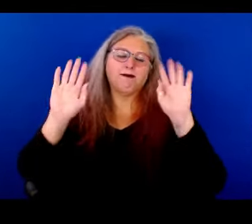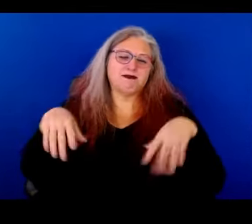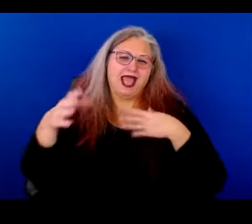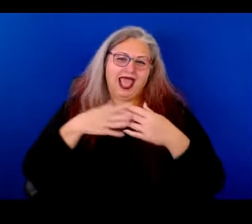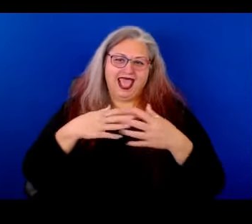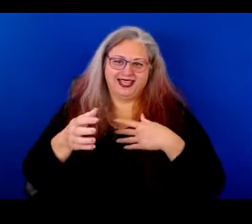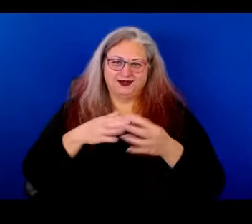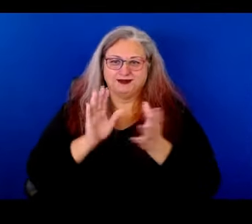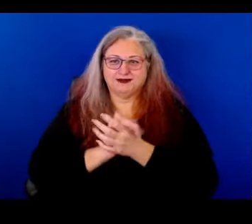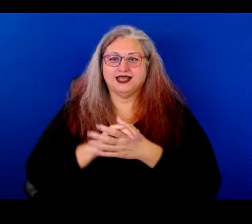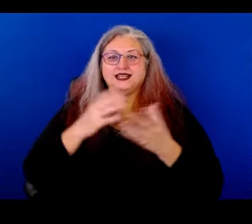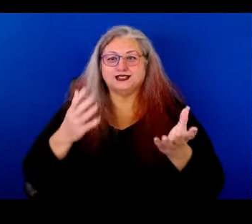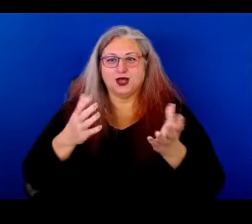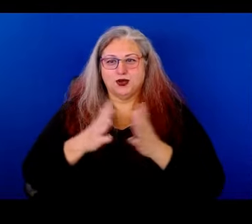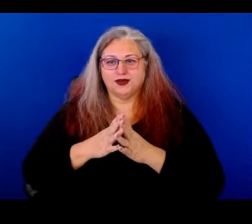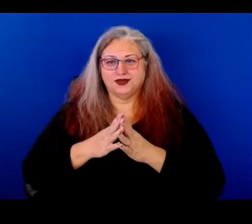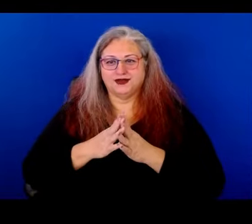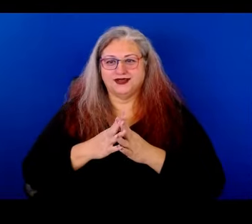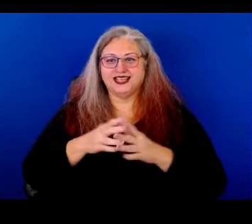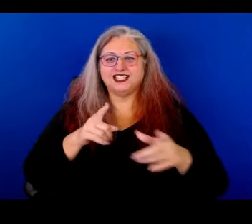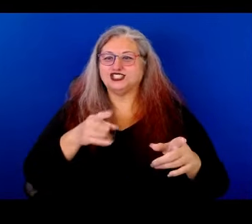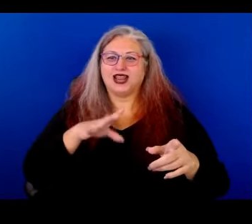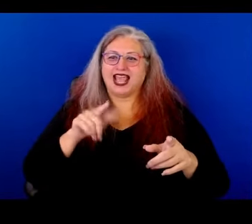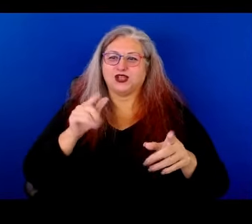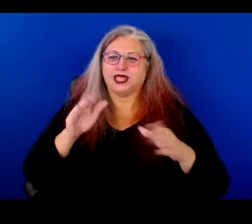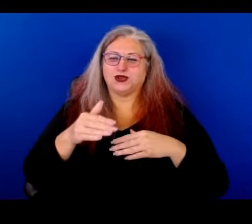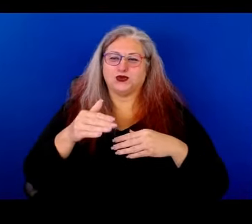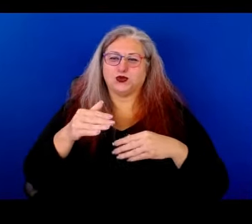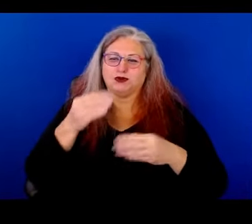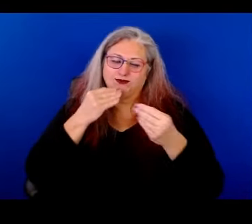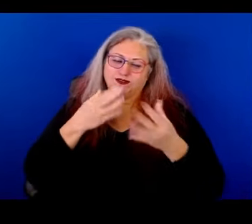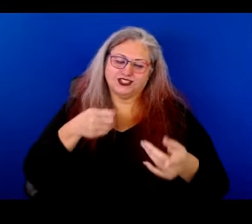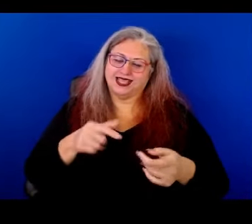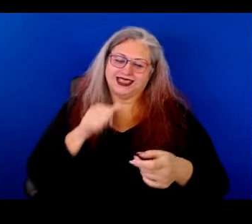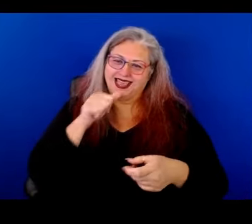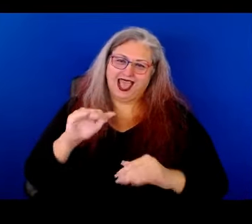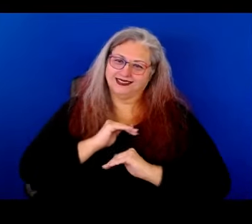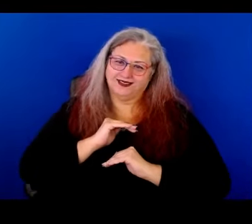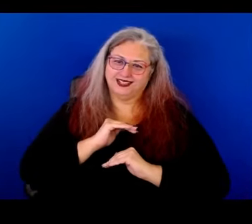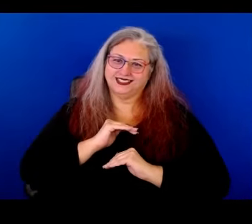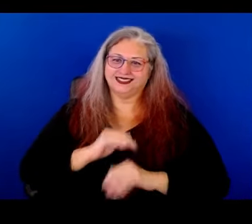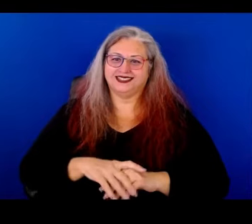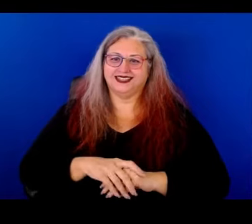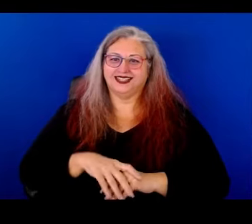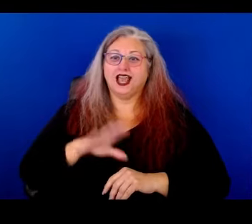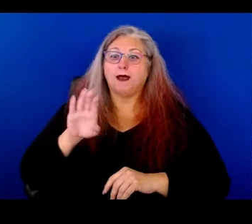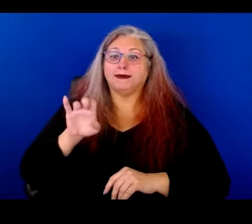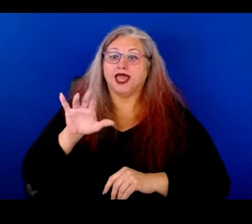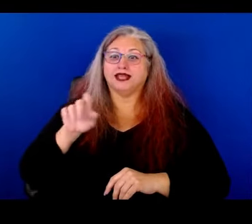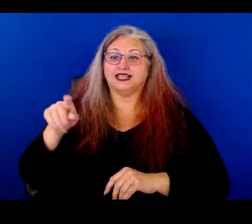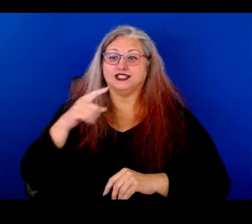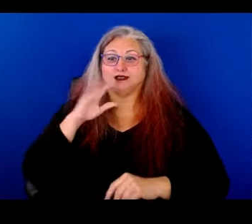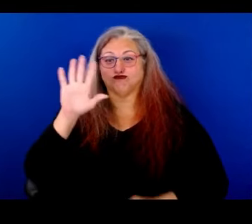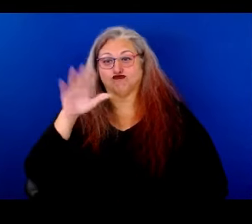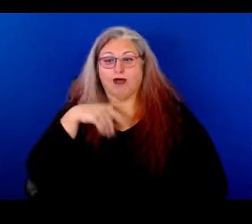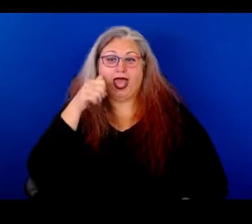Anyway, so Beyonce didn't like the green room provisions. They weren't sufficient. Beyonce was like, I